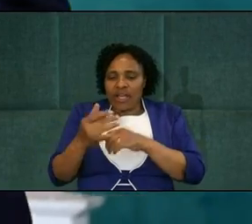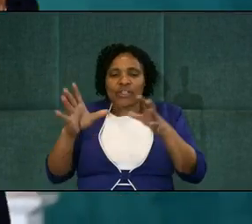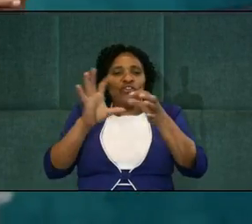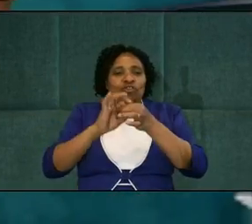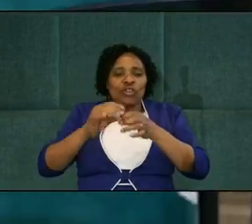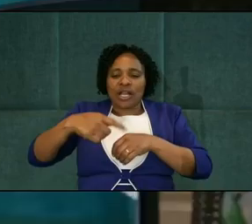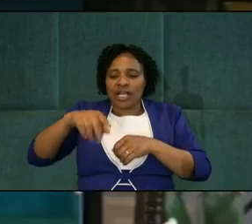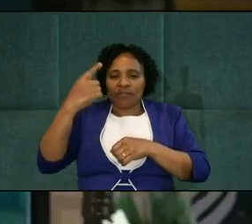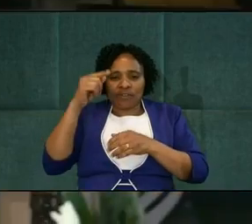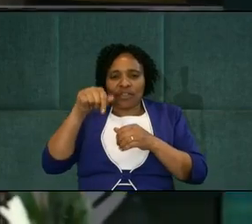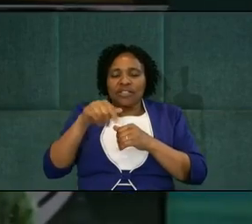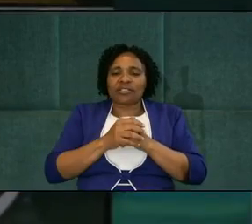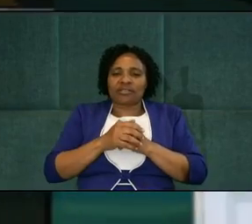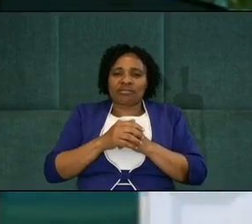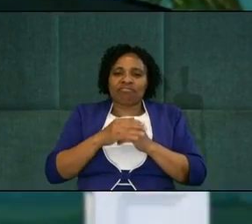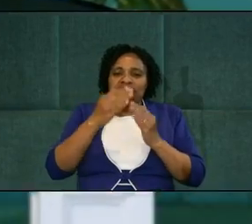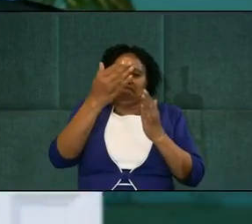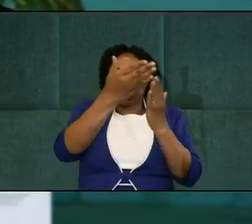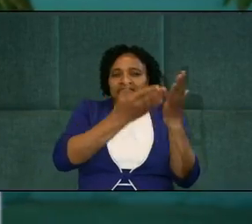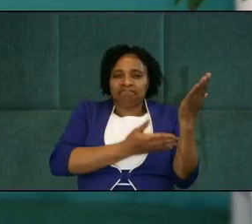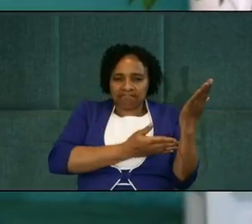one. All right, I think that's a lineup.